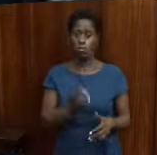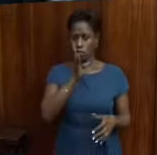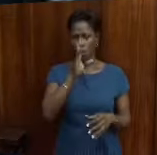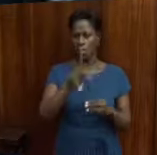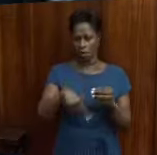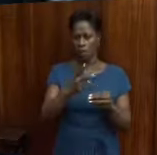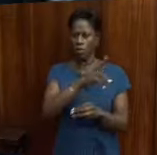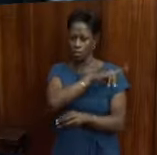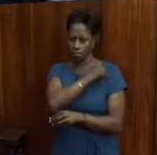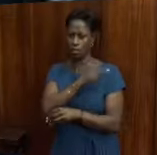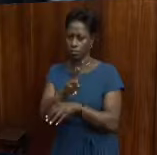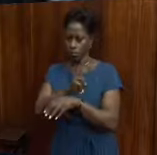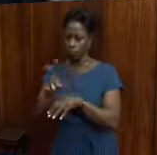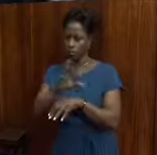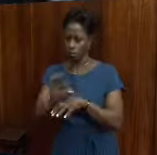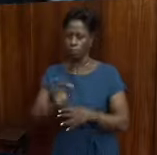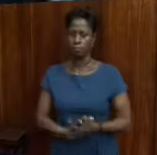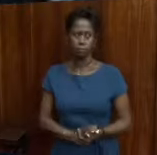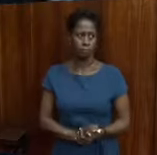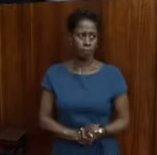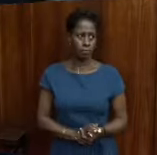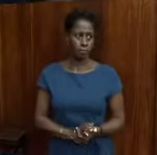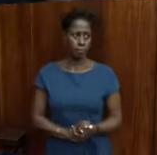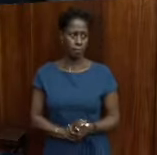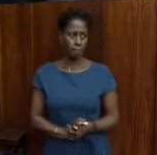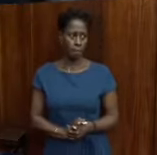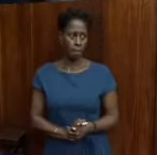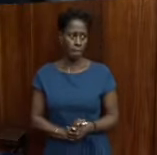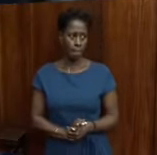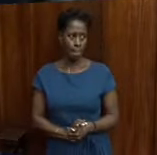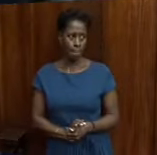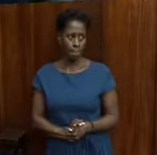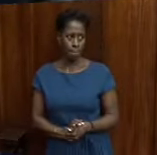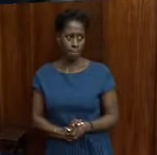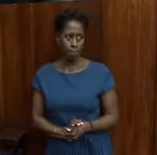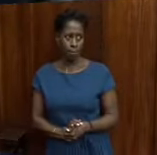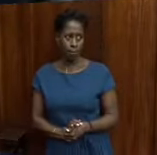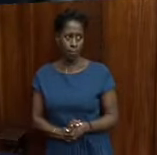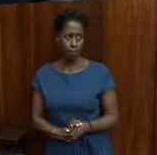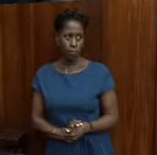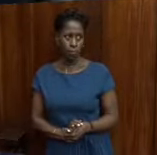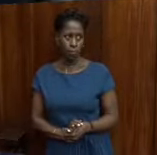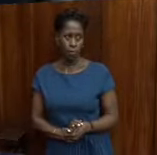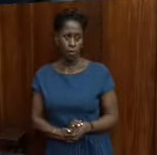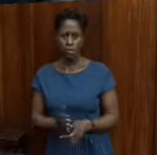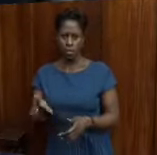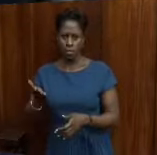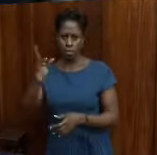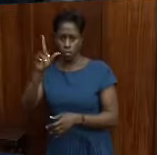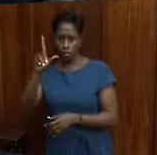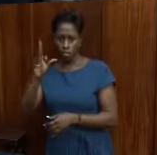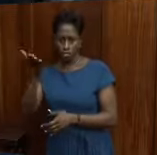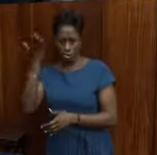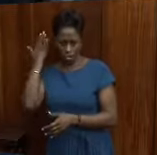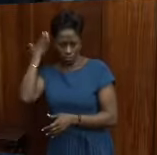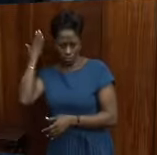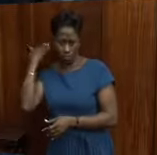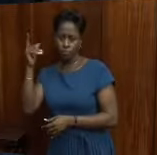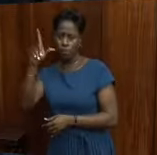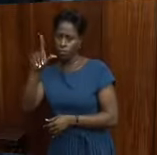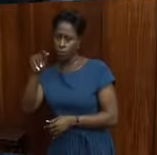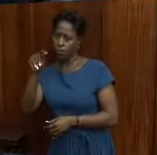St. Jude Hospital reconstruction project. Mr. Speaker, between the year 2010, the commencement